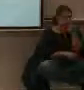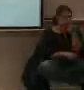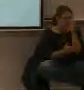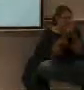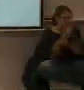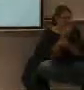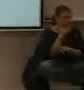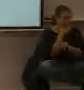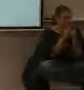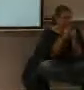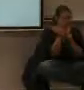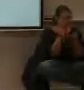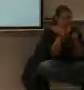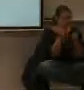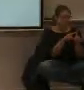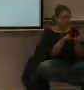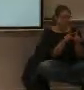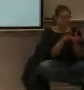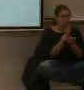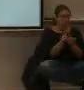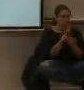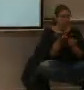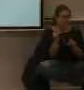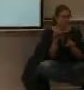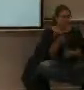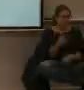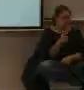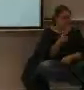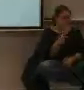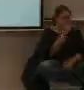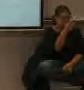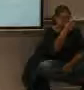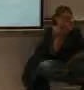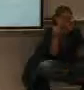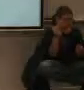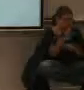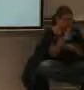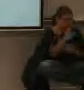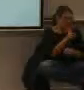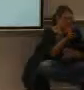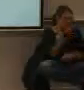was used for mosquito control, but also essentially all insect control.